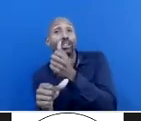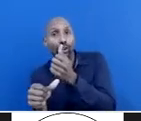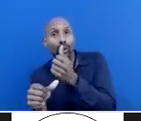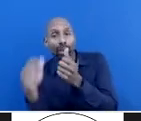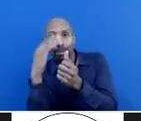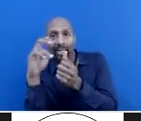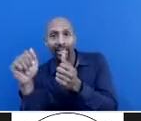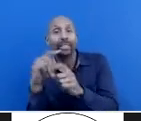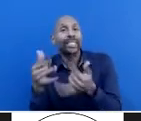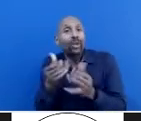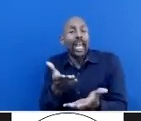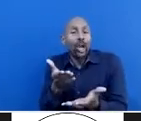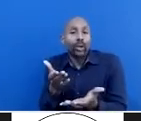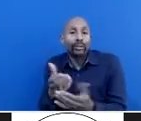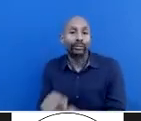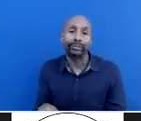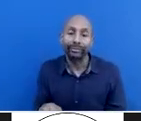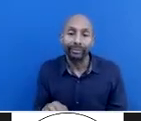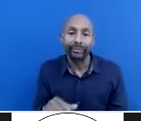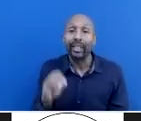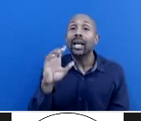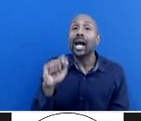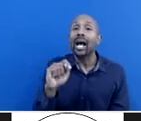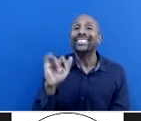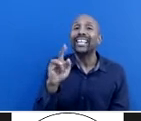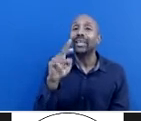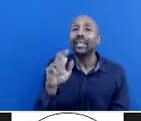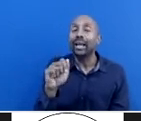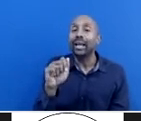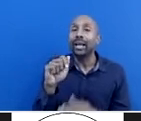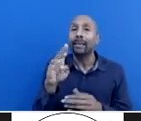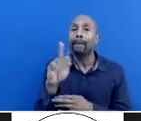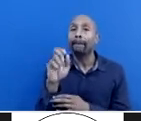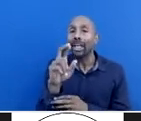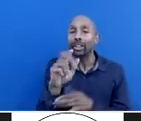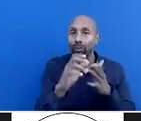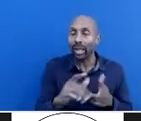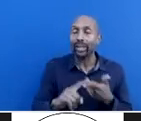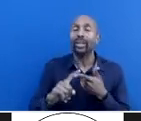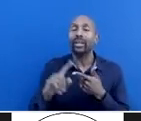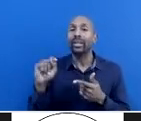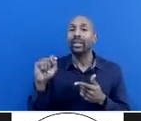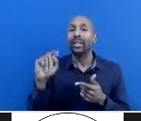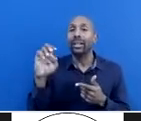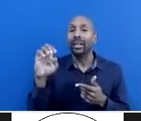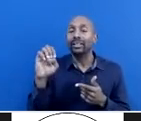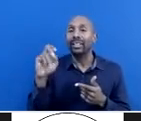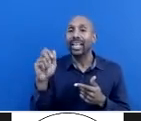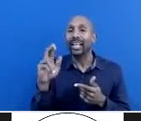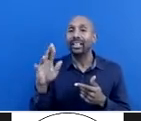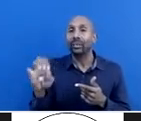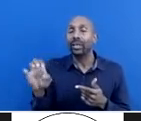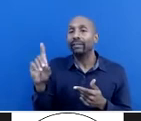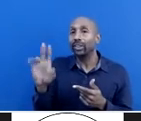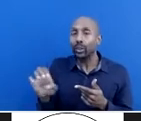you know, Tananarive Due, you know, there's a lot of, you know, sort of excellent exploration of this same kind of sensibility